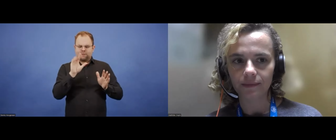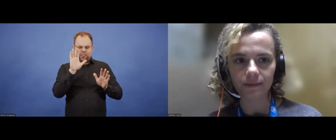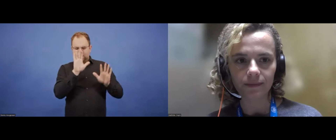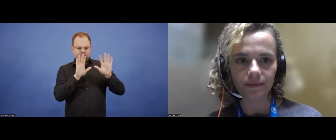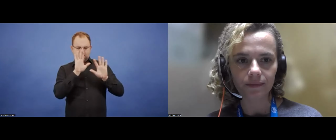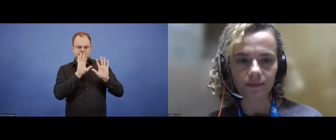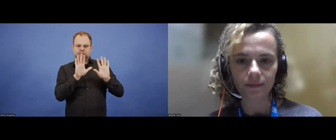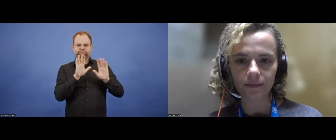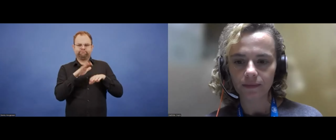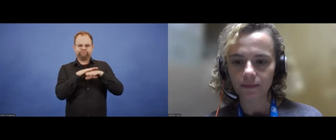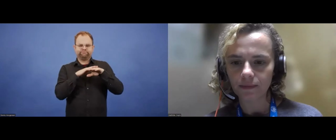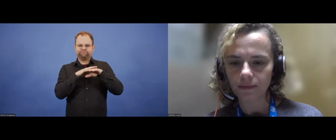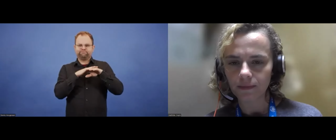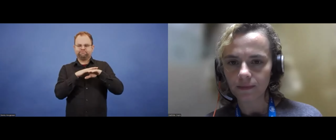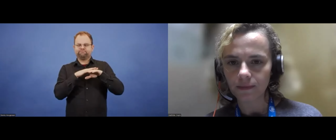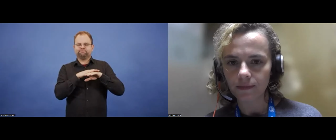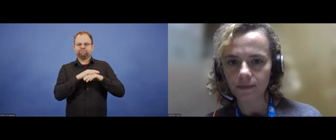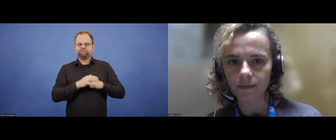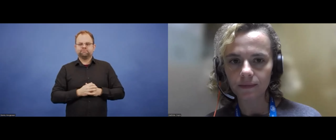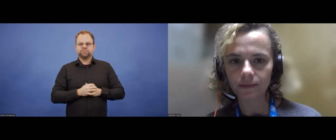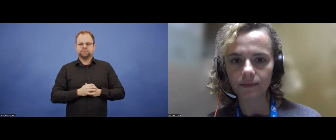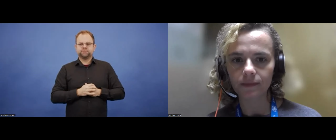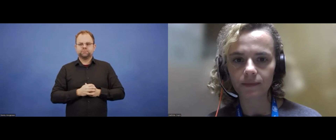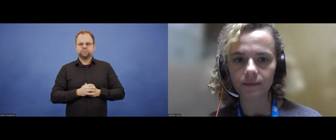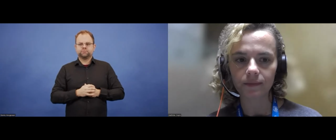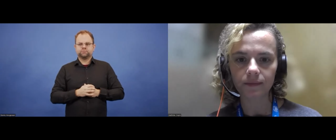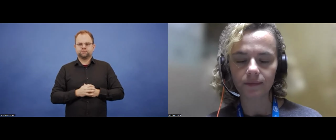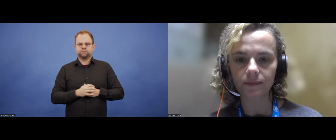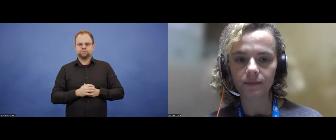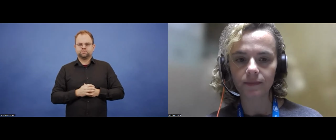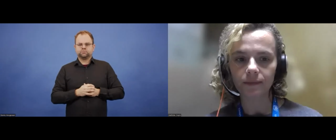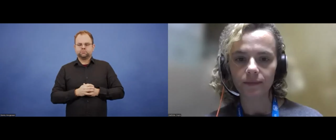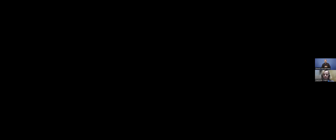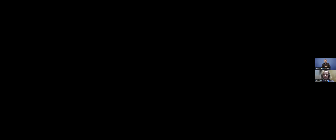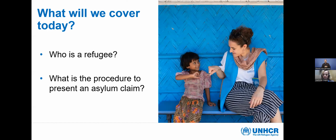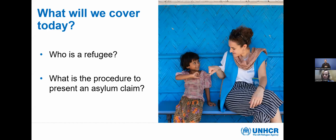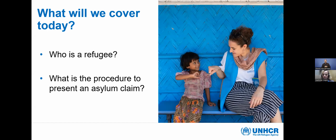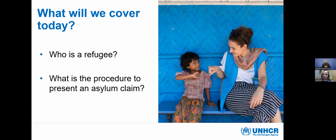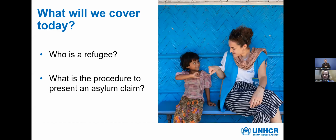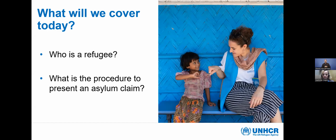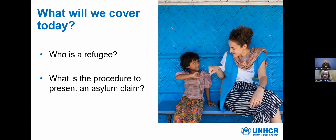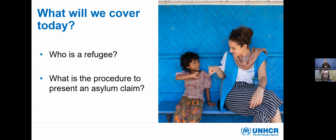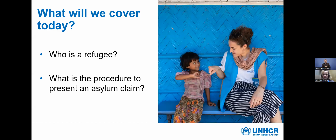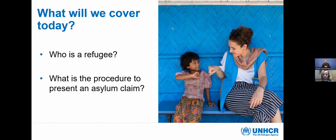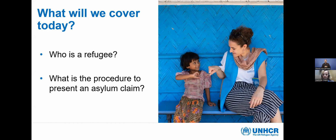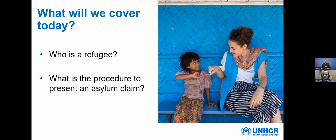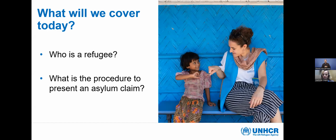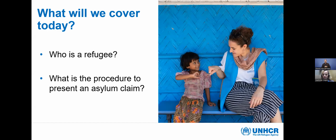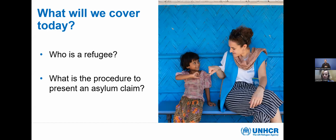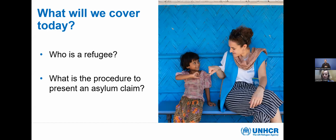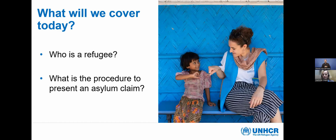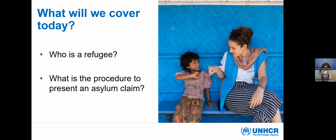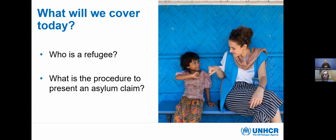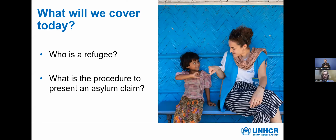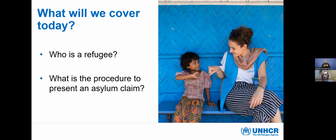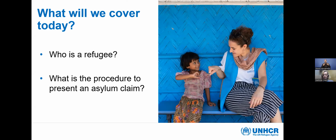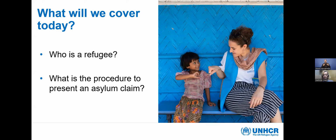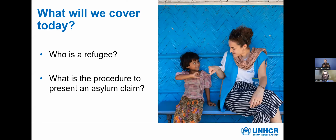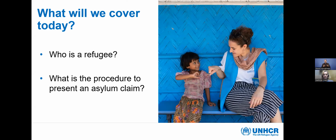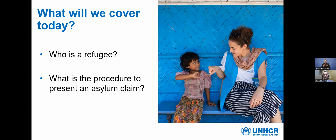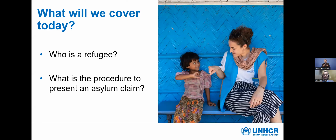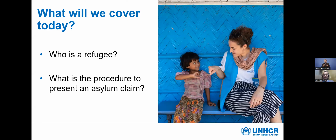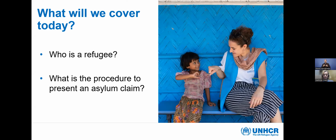Okay, so I'm going to screen share. I will share screen 2. Probably is going to work better. Does it work better now? Ah, yes, better.